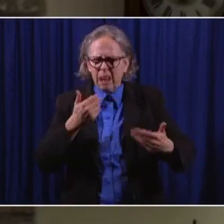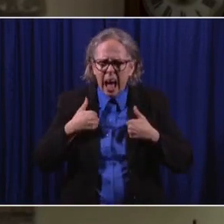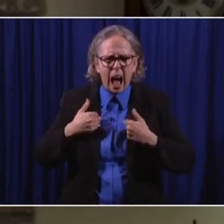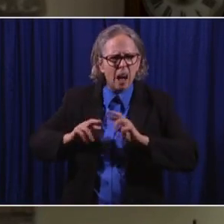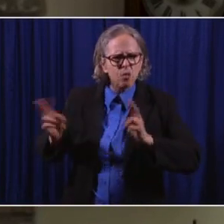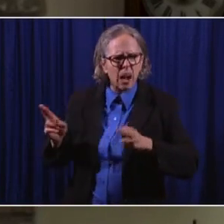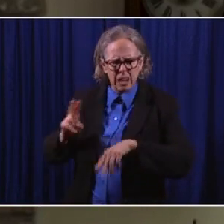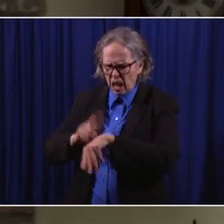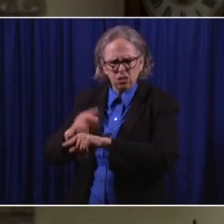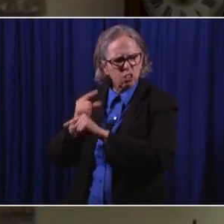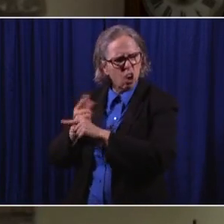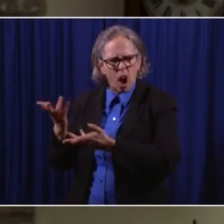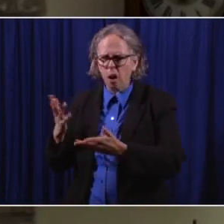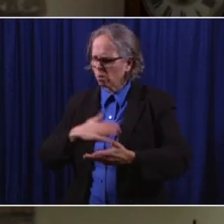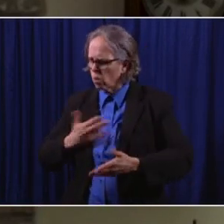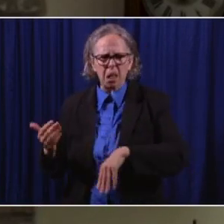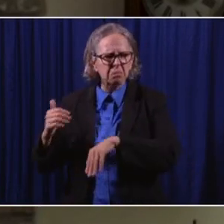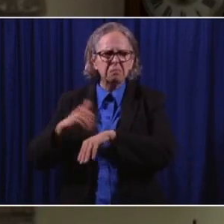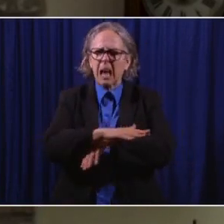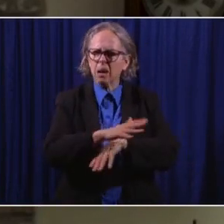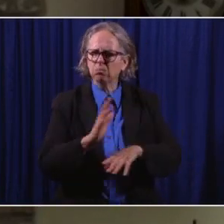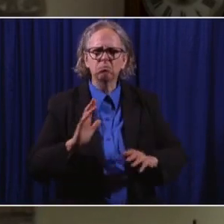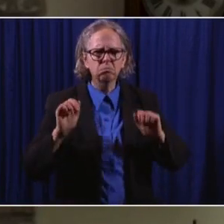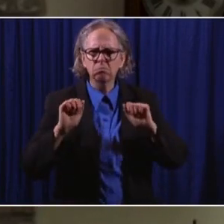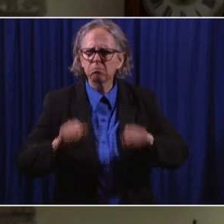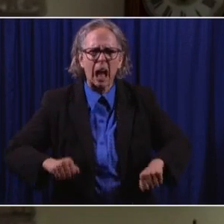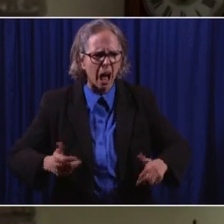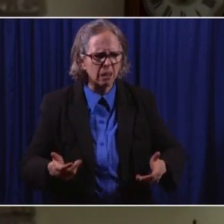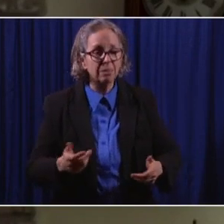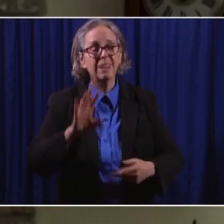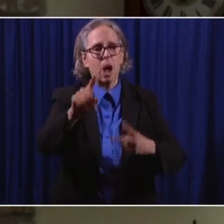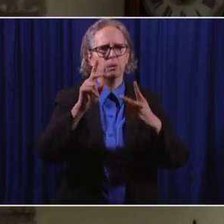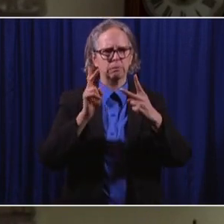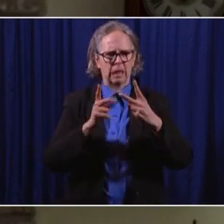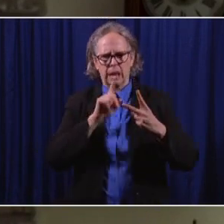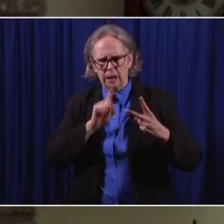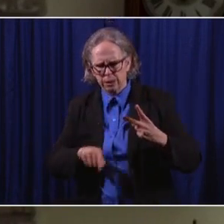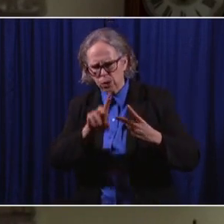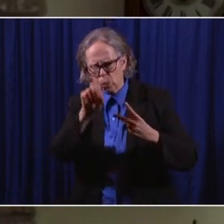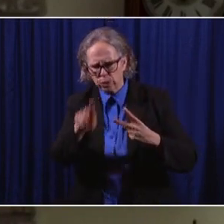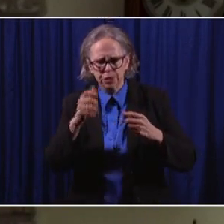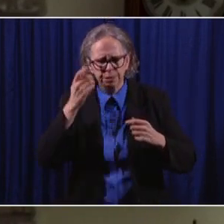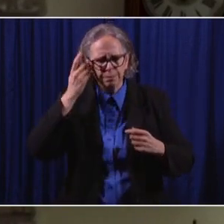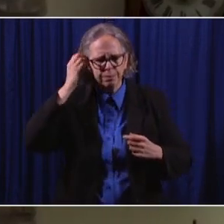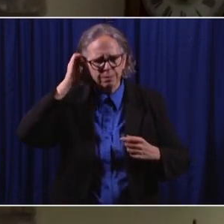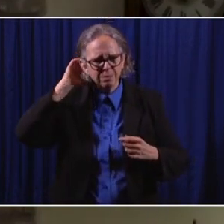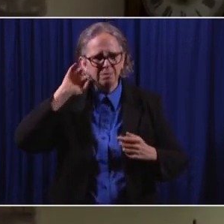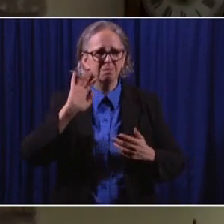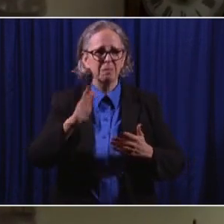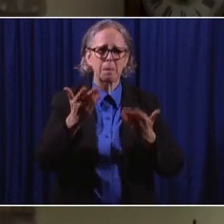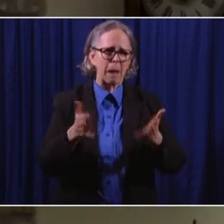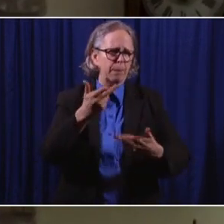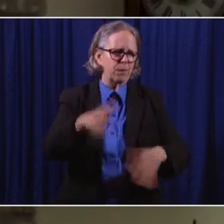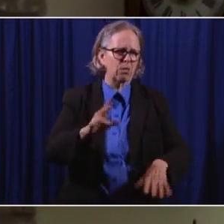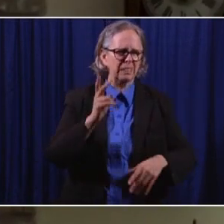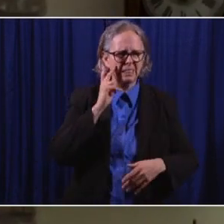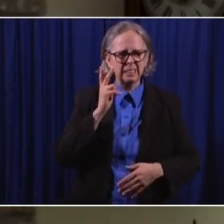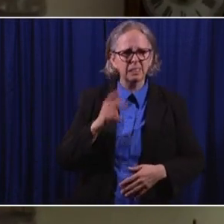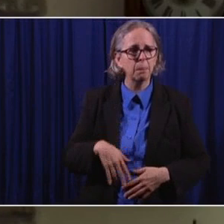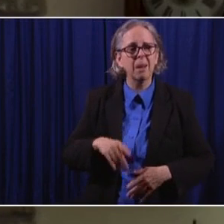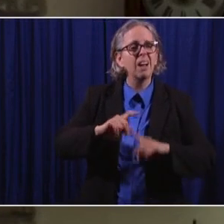don't hesitate to do that. Second, as you may have seen, the president made an announcement